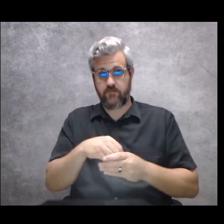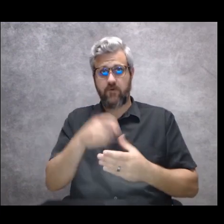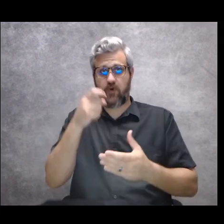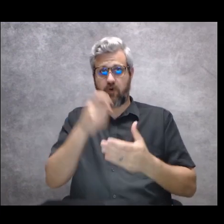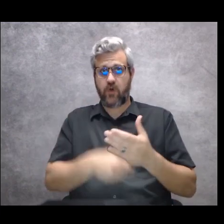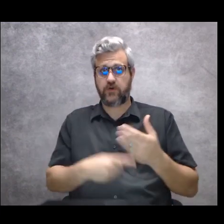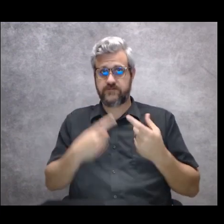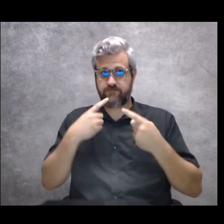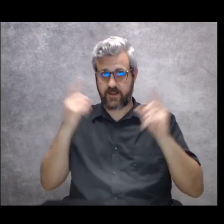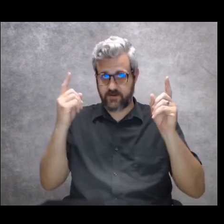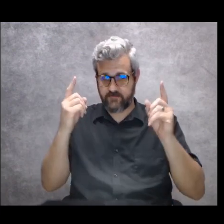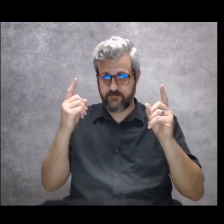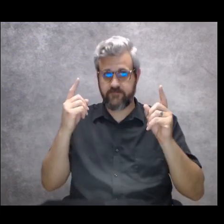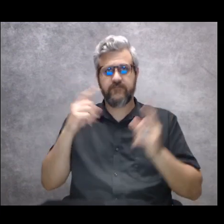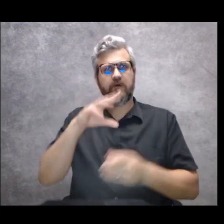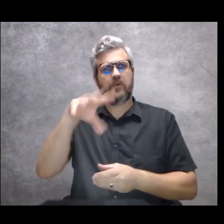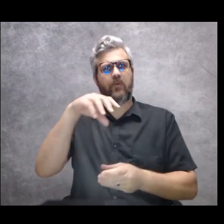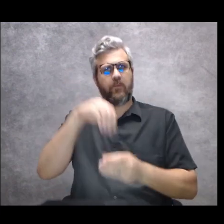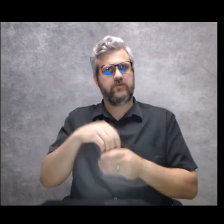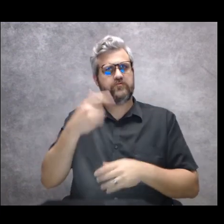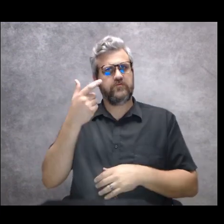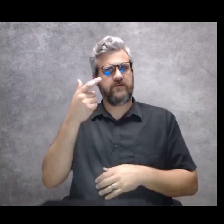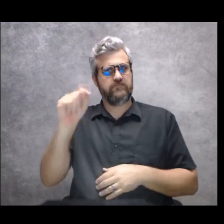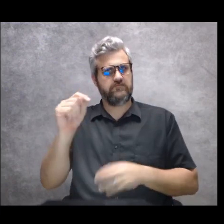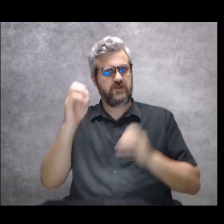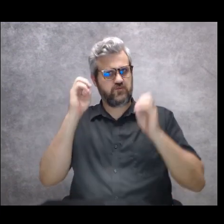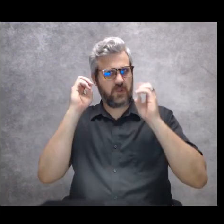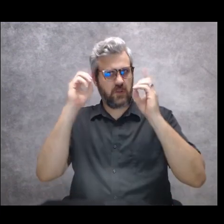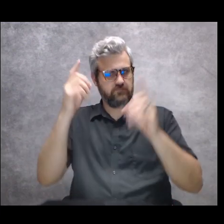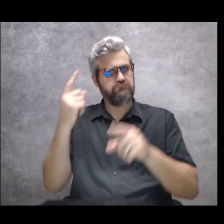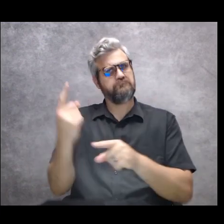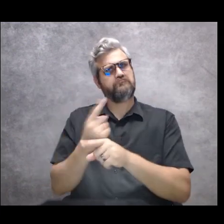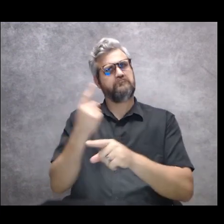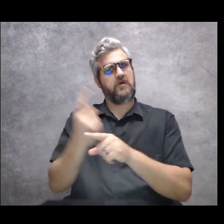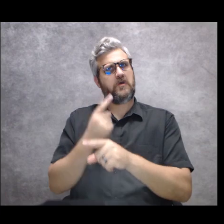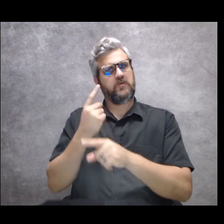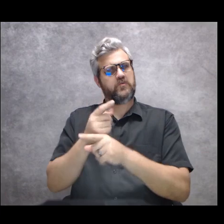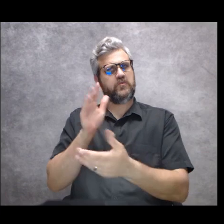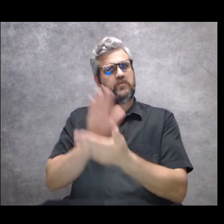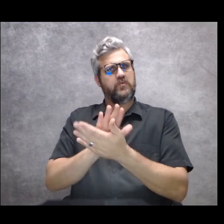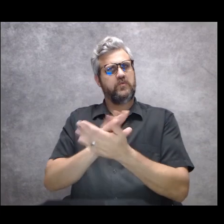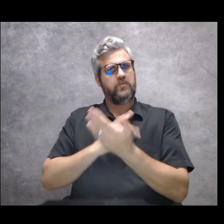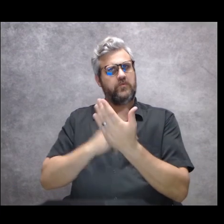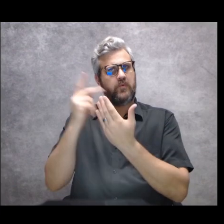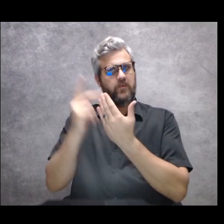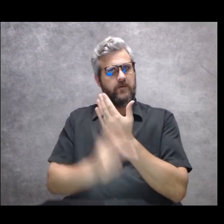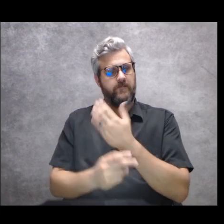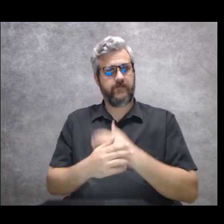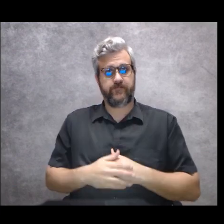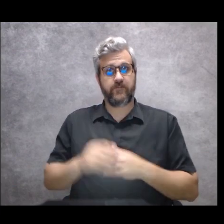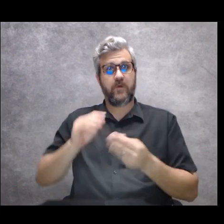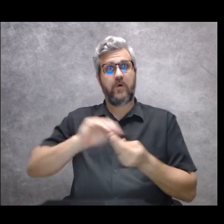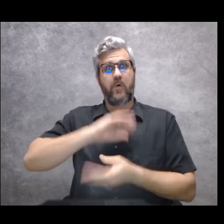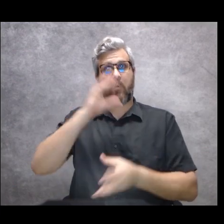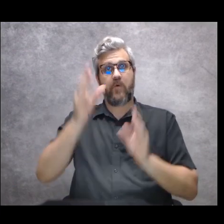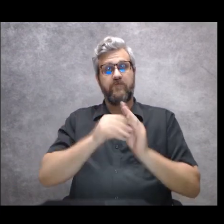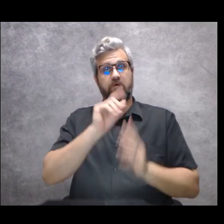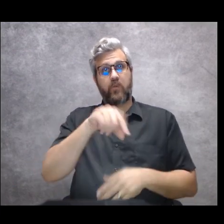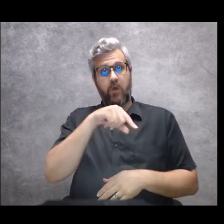education into the regular school program, overall quality of instruction and program personnel